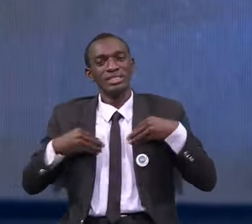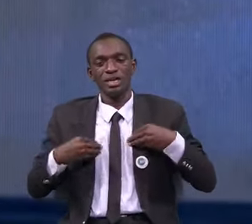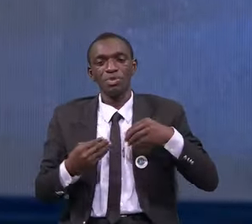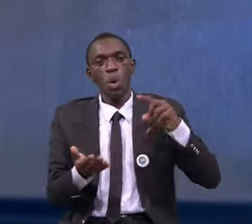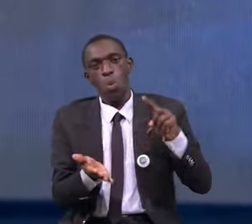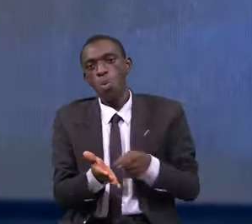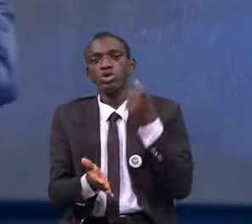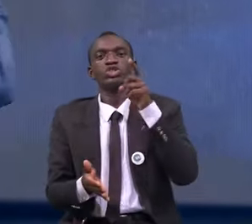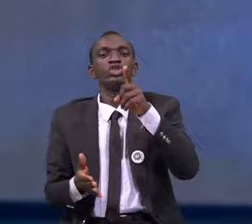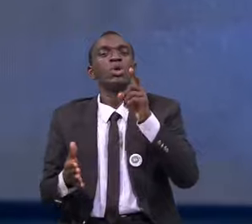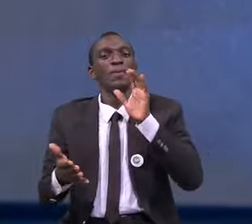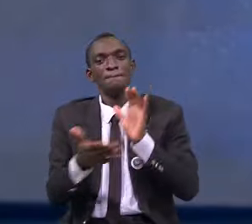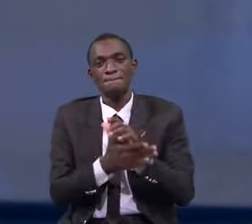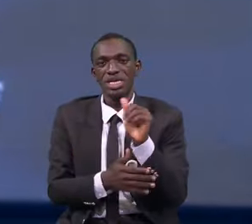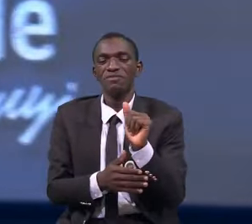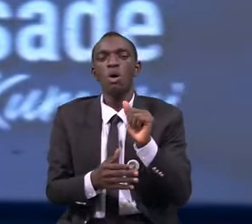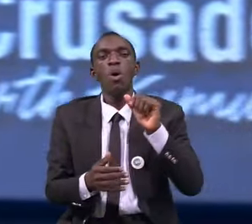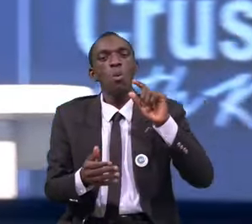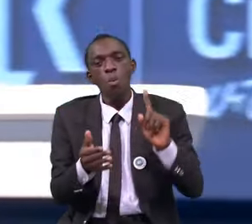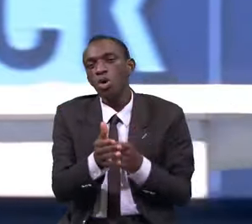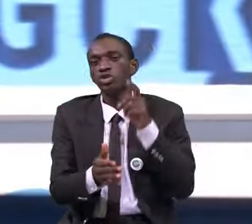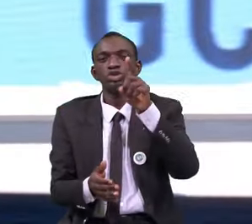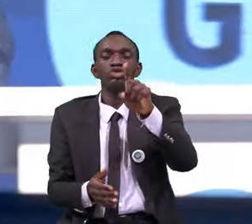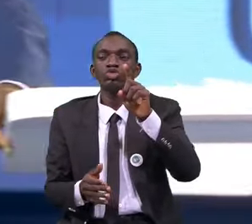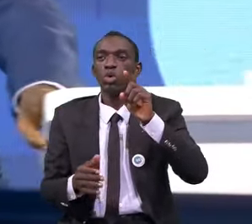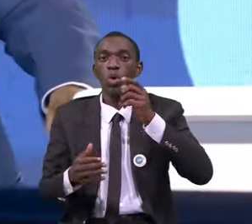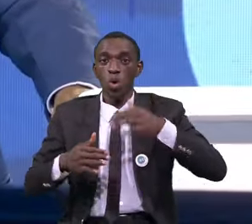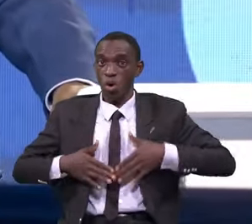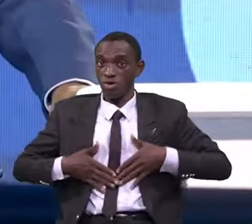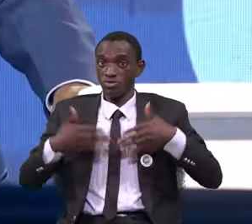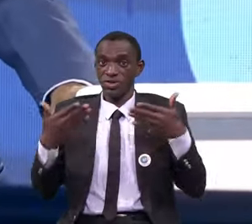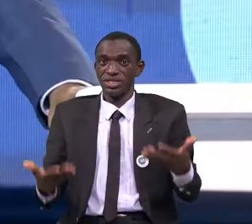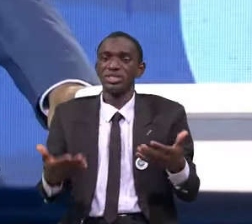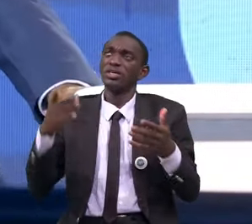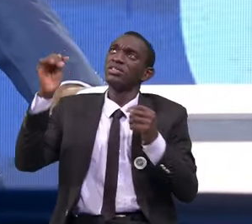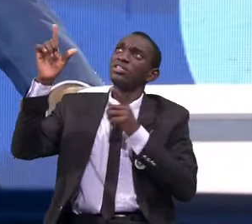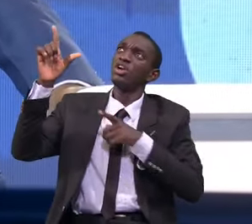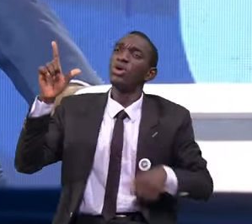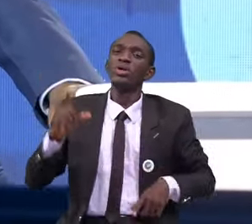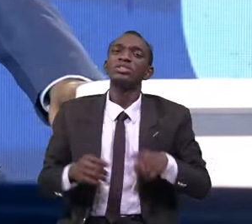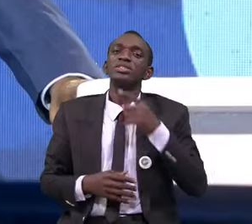believe, once you confess, the Lord said unto me.